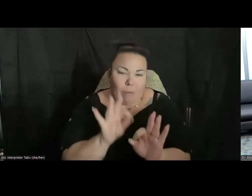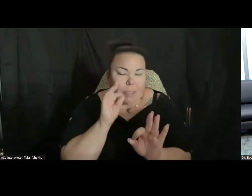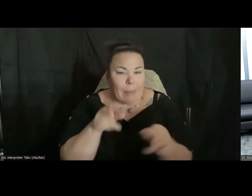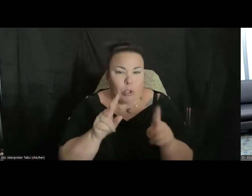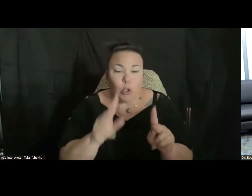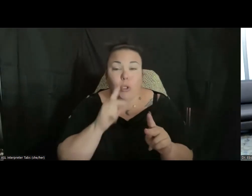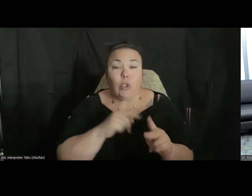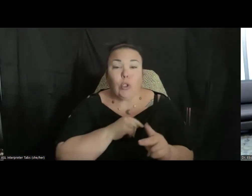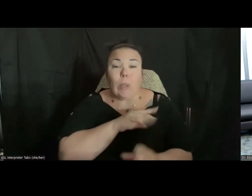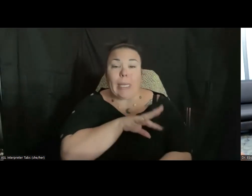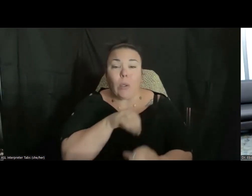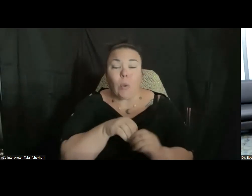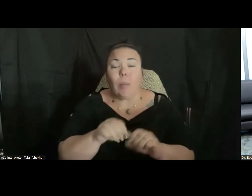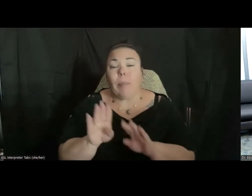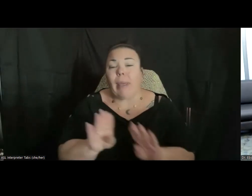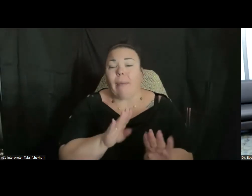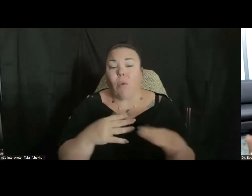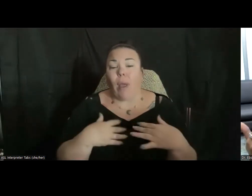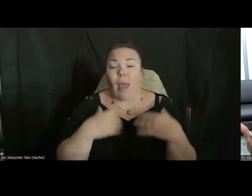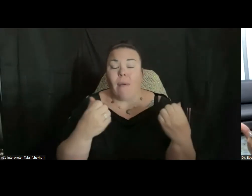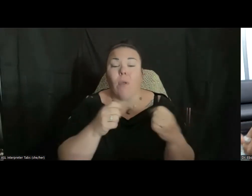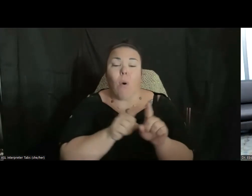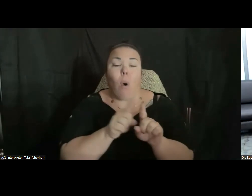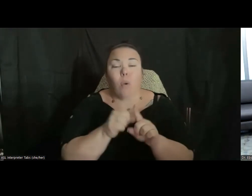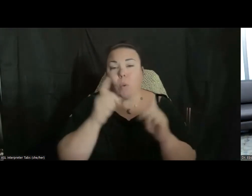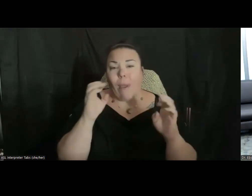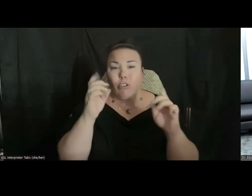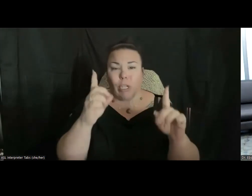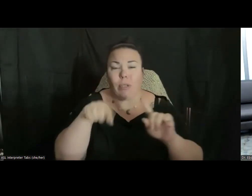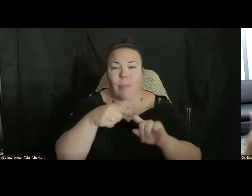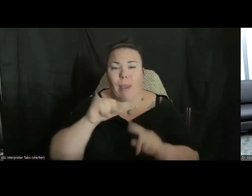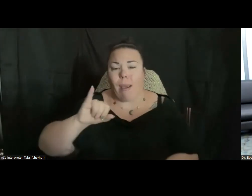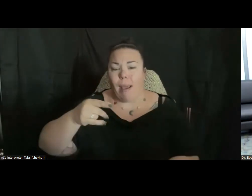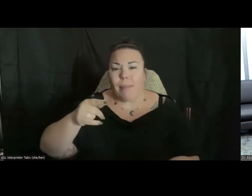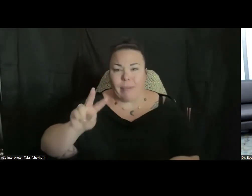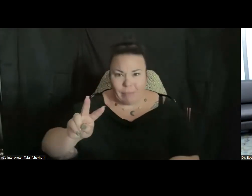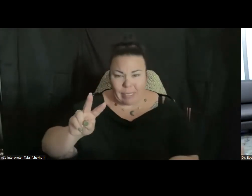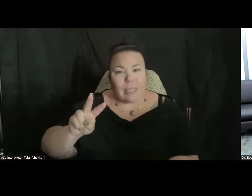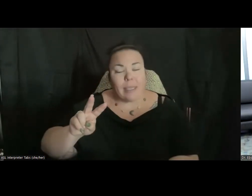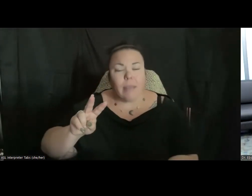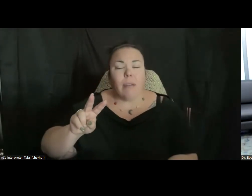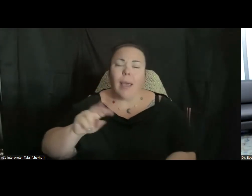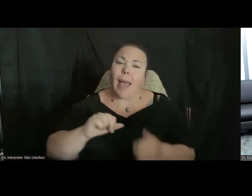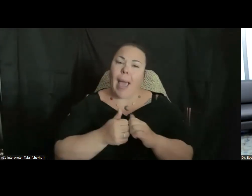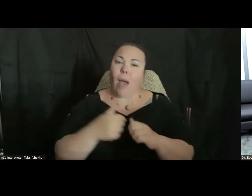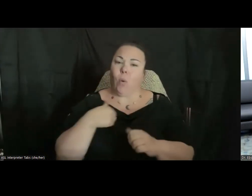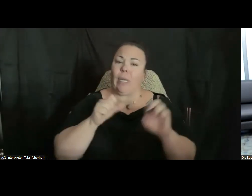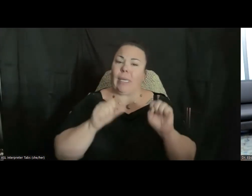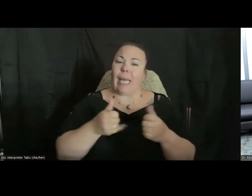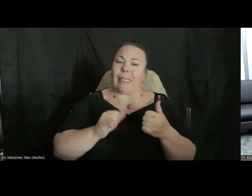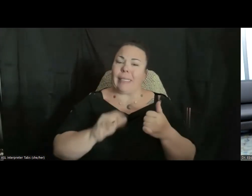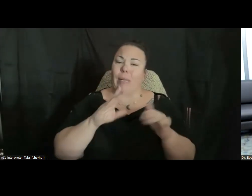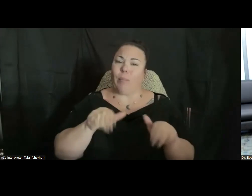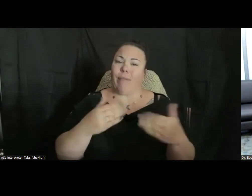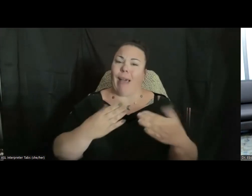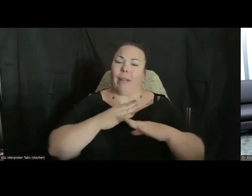in that universal education about IPV, learning about ways to still provide contraception in a way that doesn't